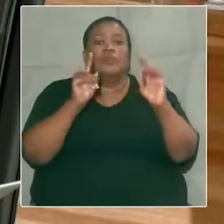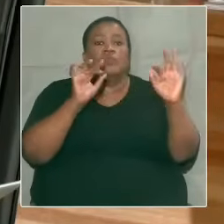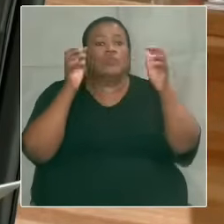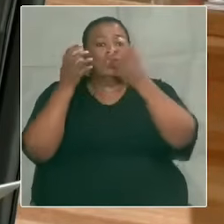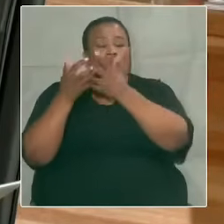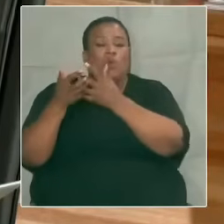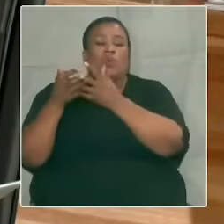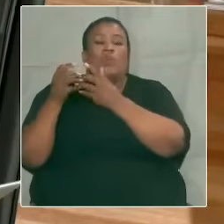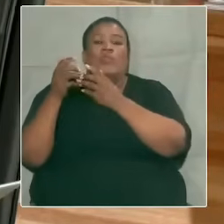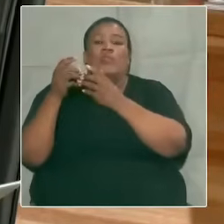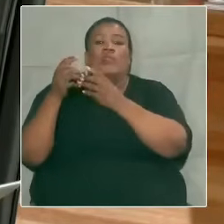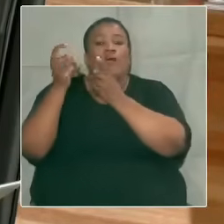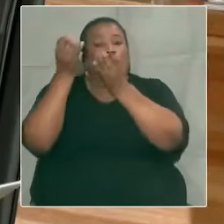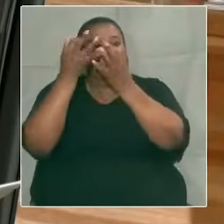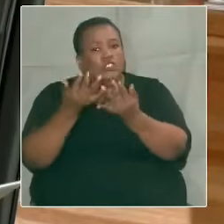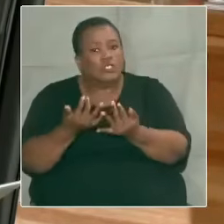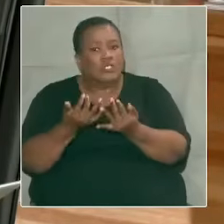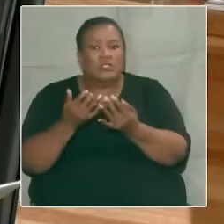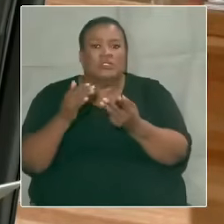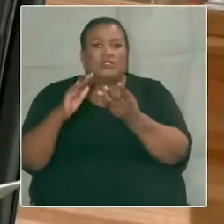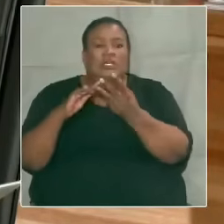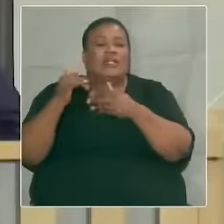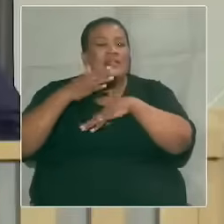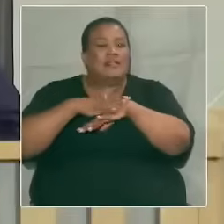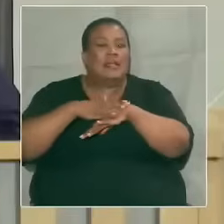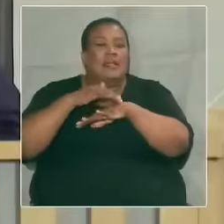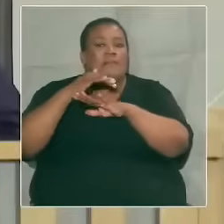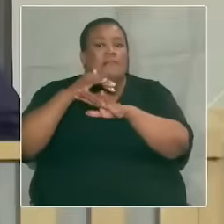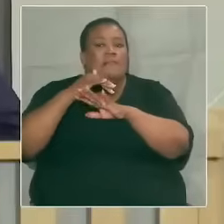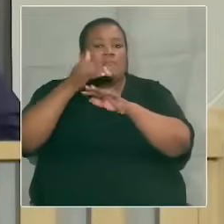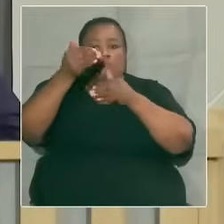which the approval related. Is that correct?